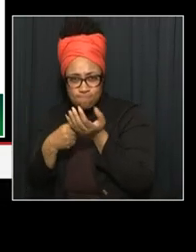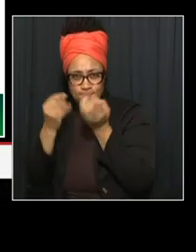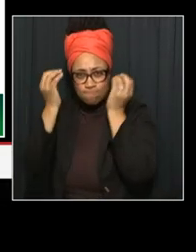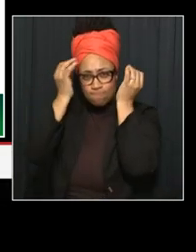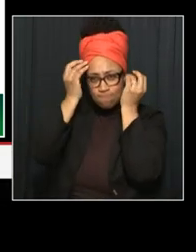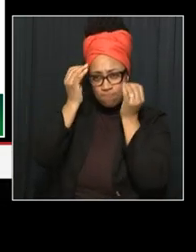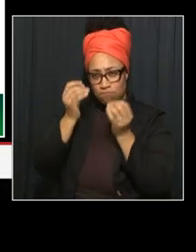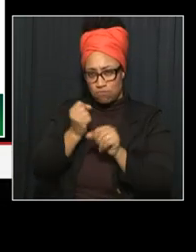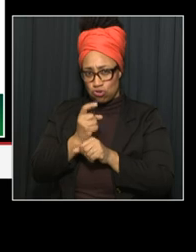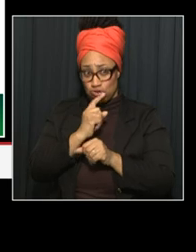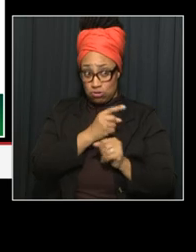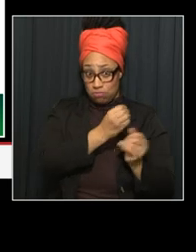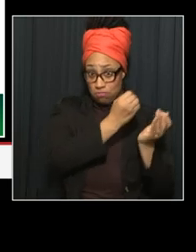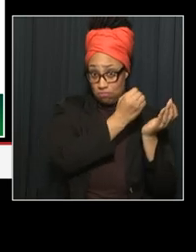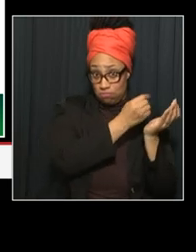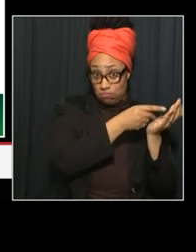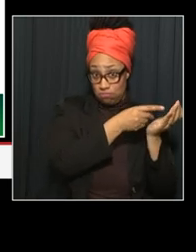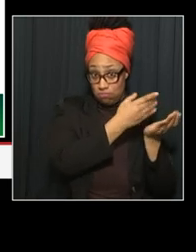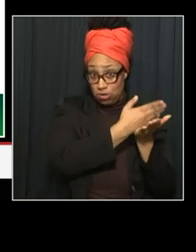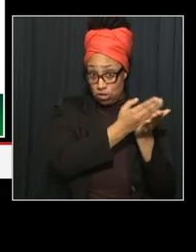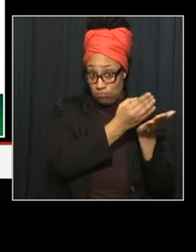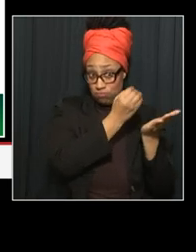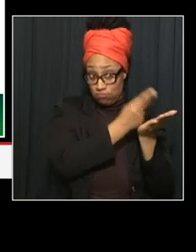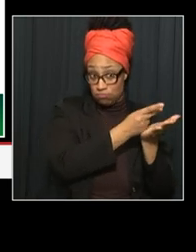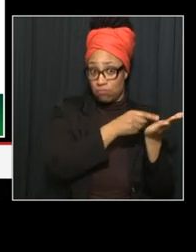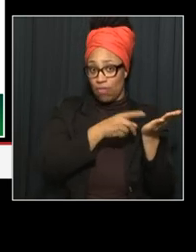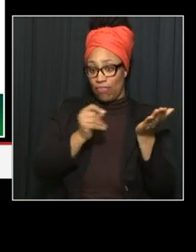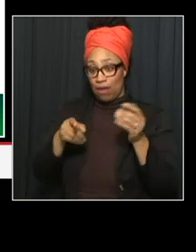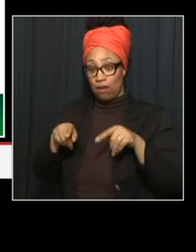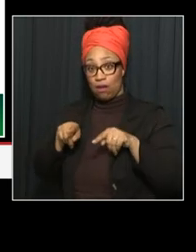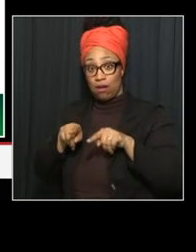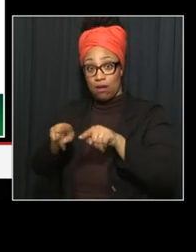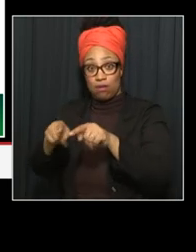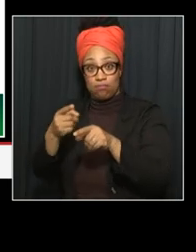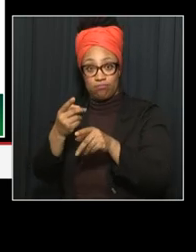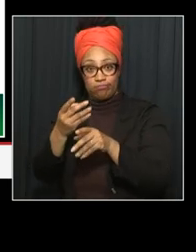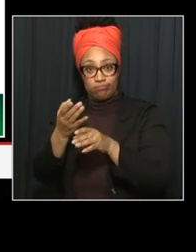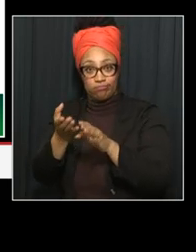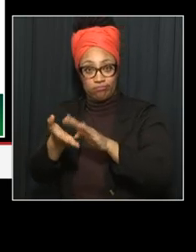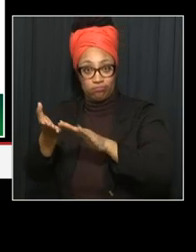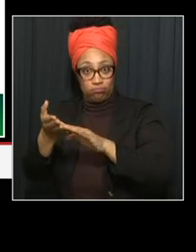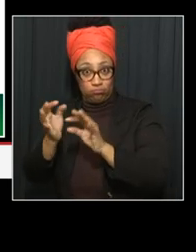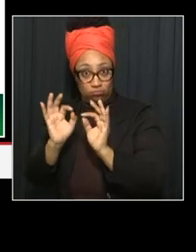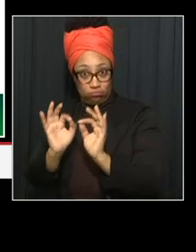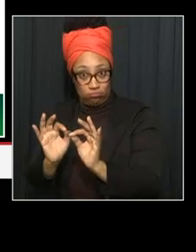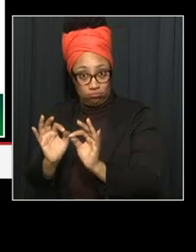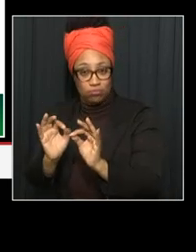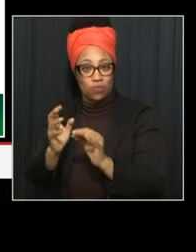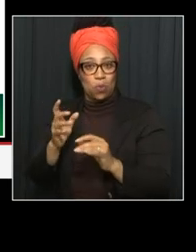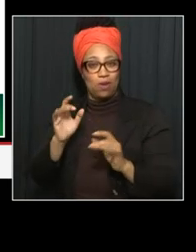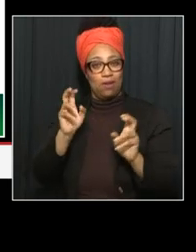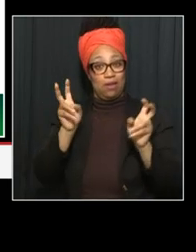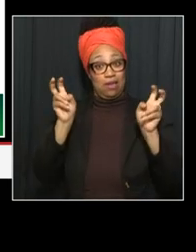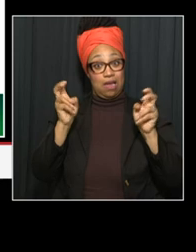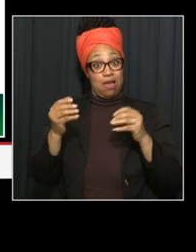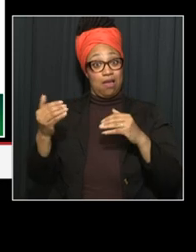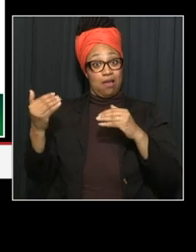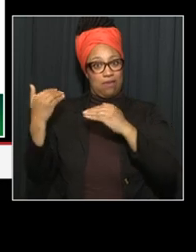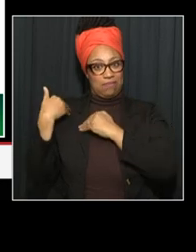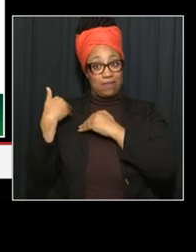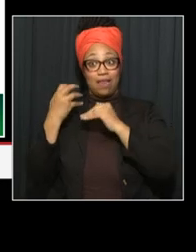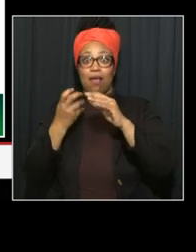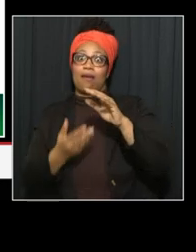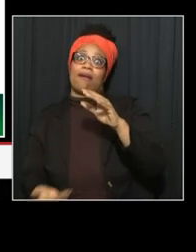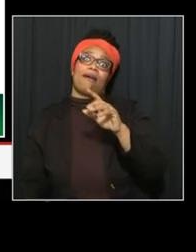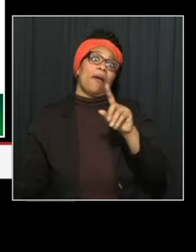adjustments early in the year, and that's part of the accountability. Then we start the process all over again. I have found this to be an incredibly